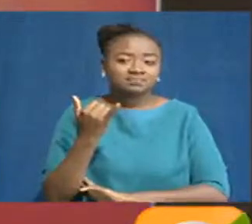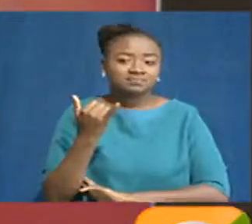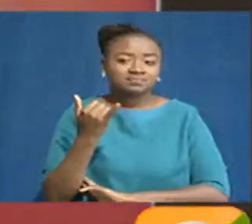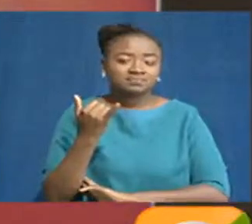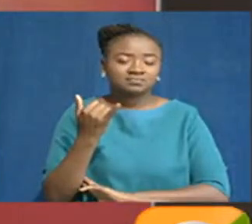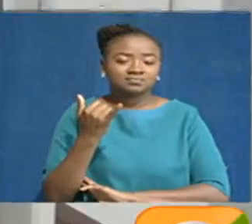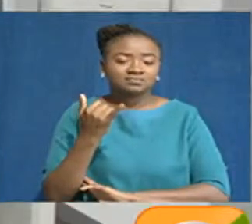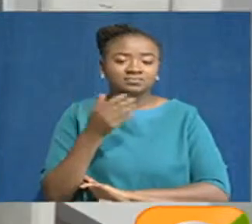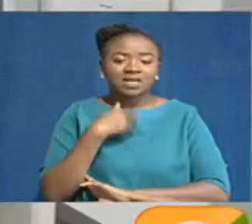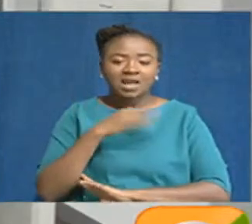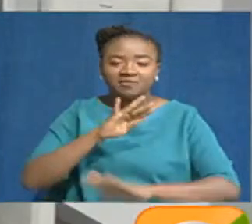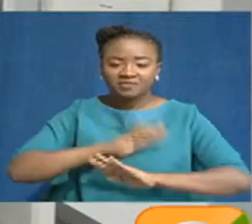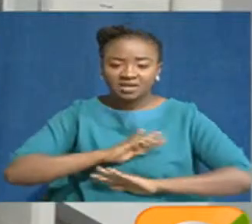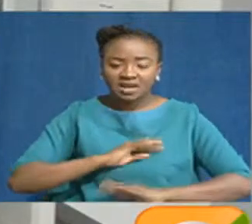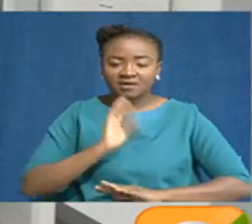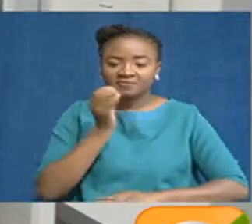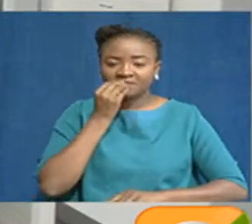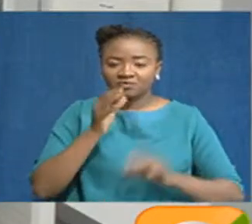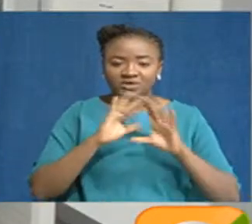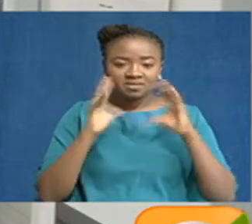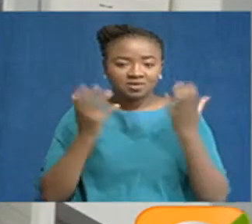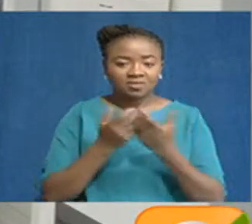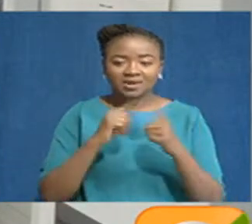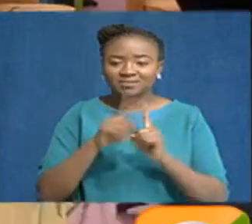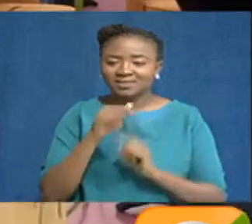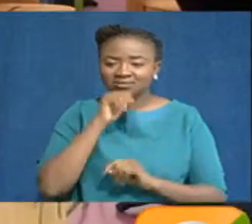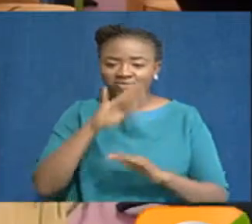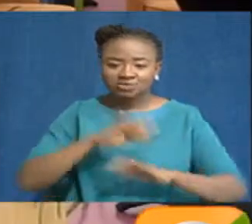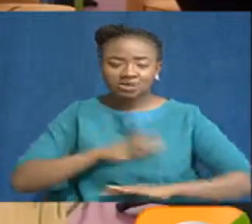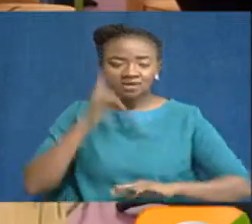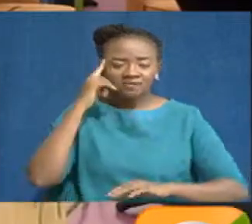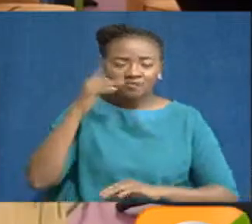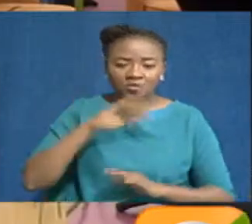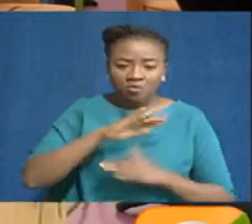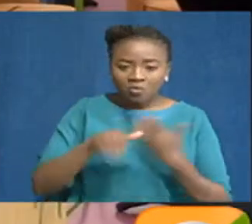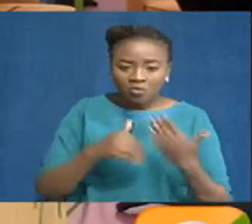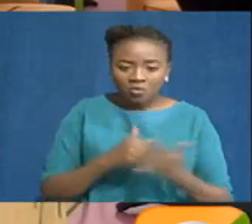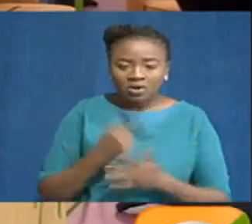there is enough food on the world, but there is not enough for each greed.